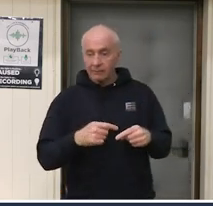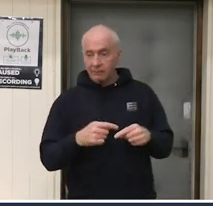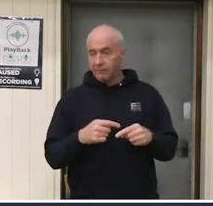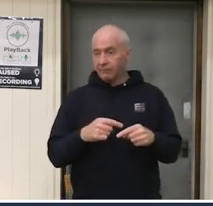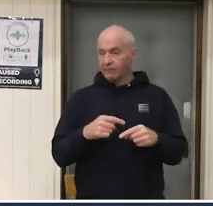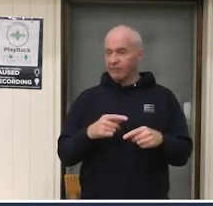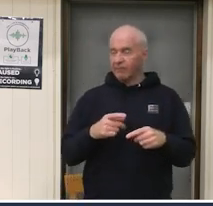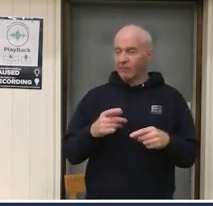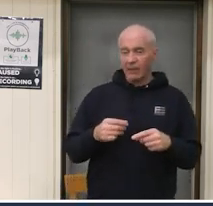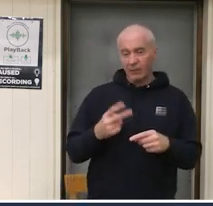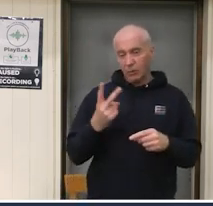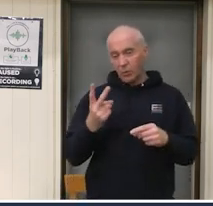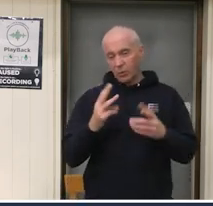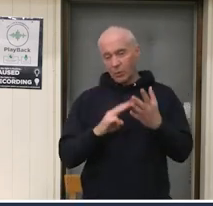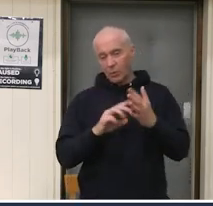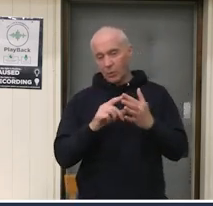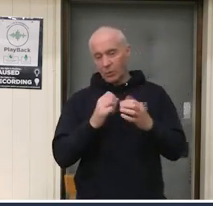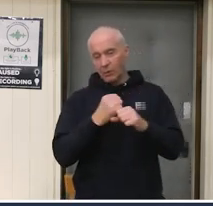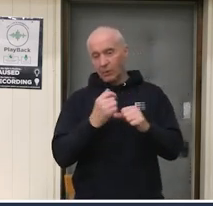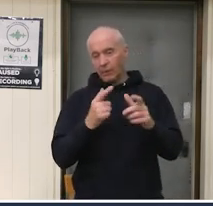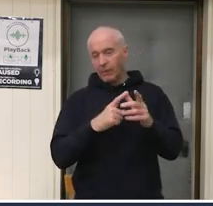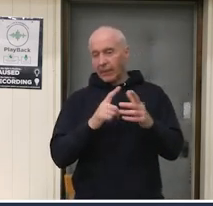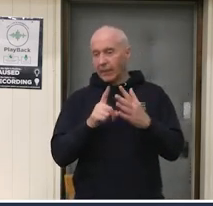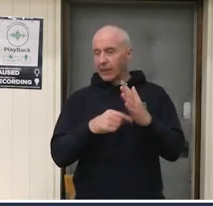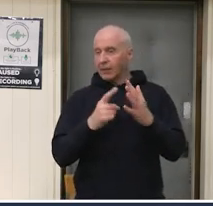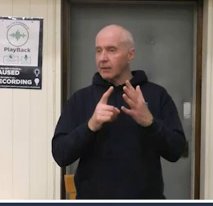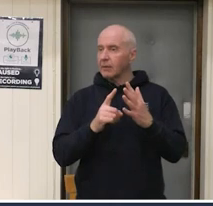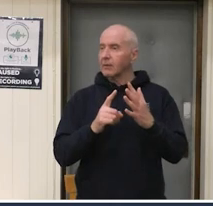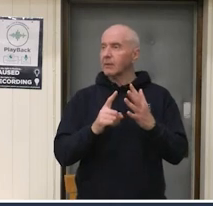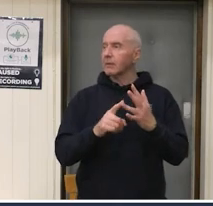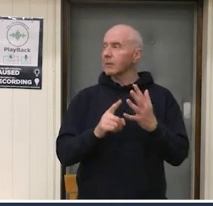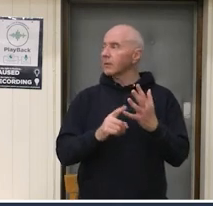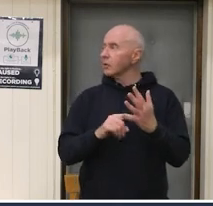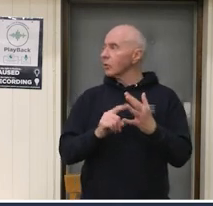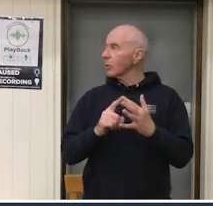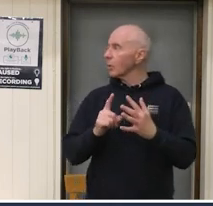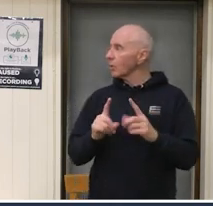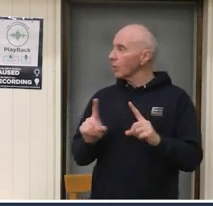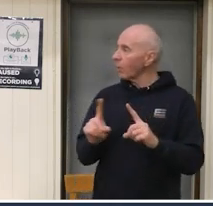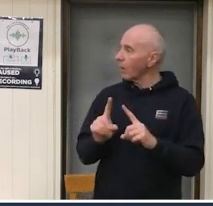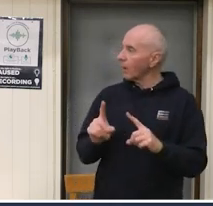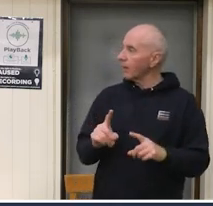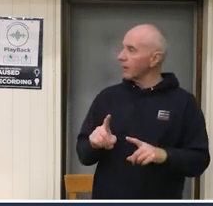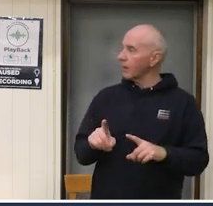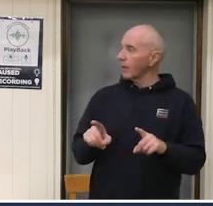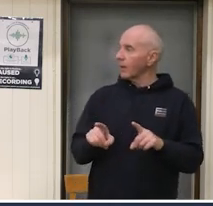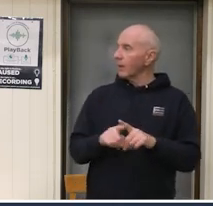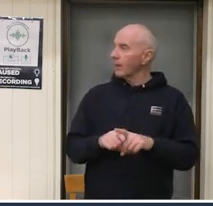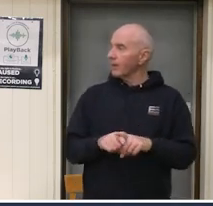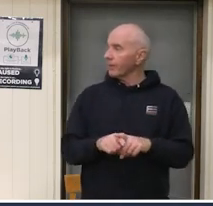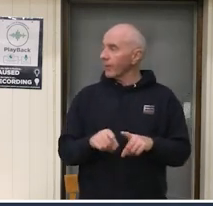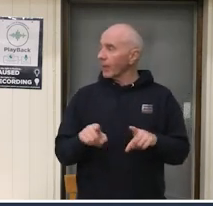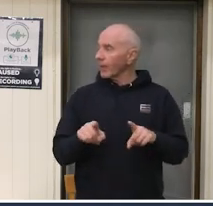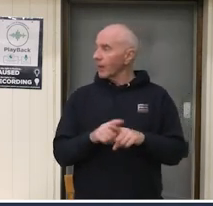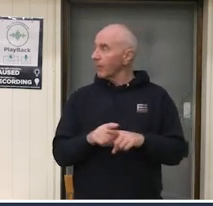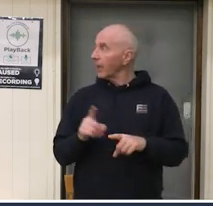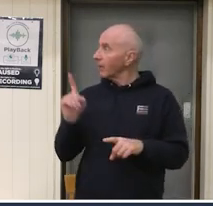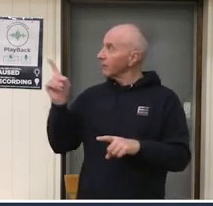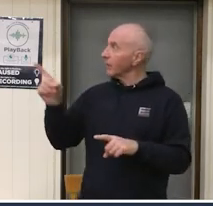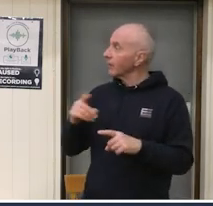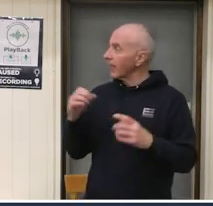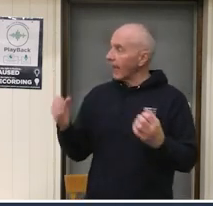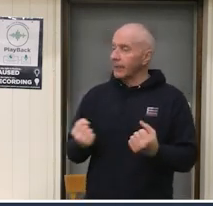put a couple of megajoules in. What is a megajoule? Well, that's about the energy contained in a 4-bar Kit Kat, right?